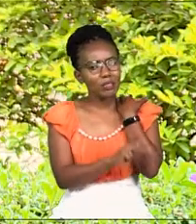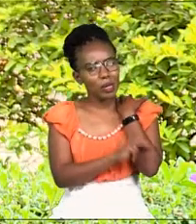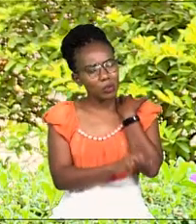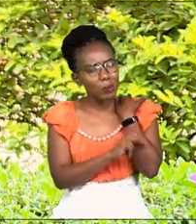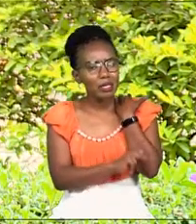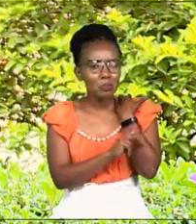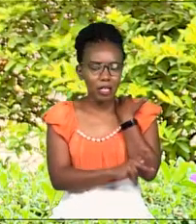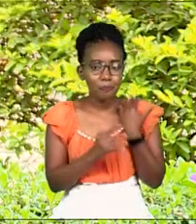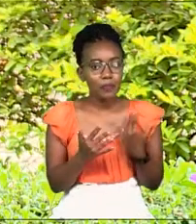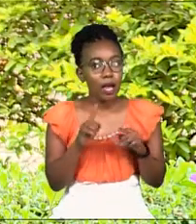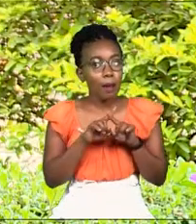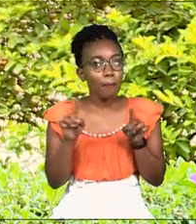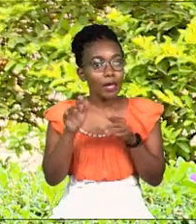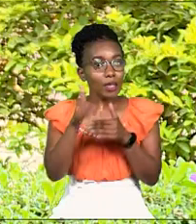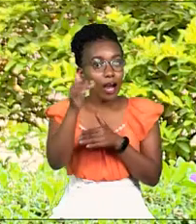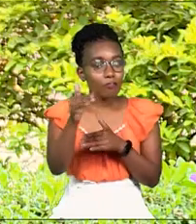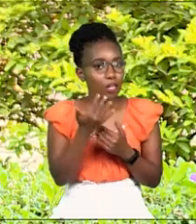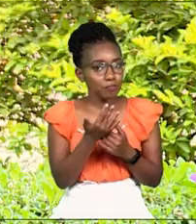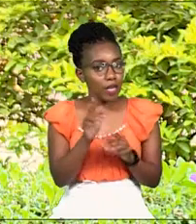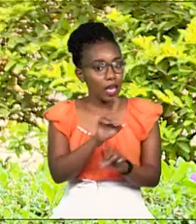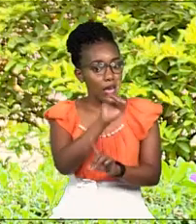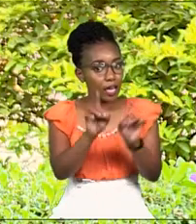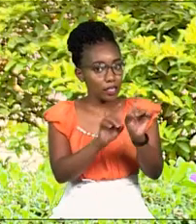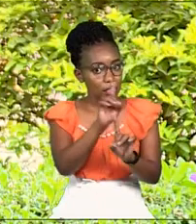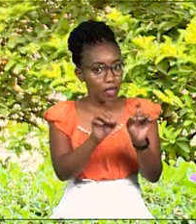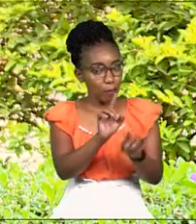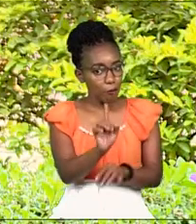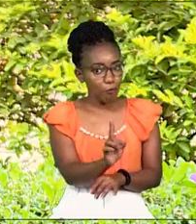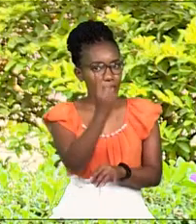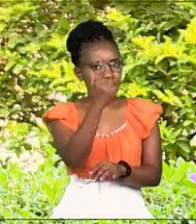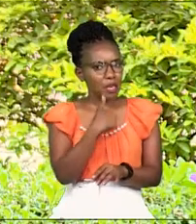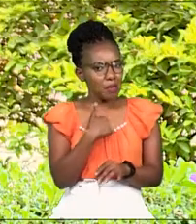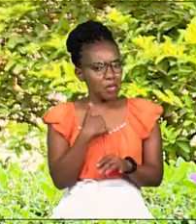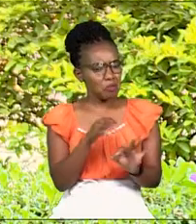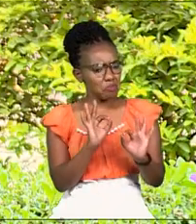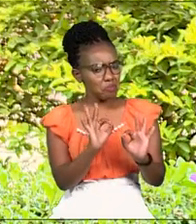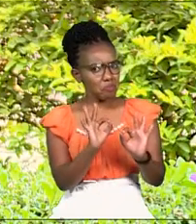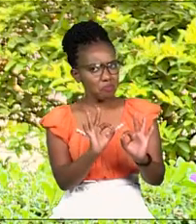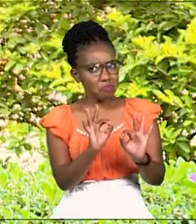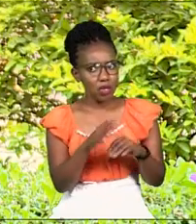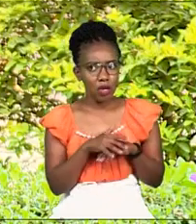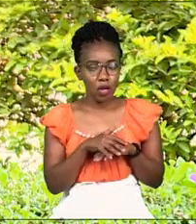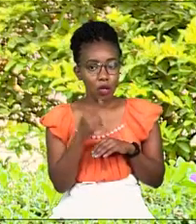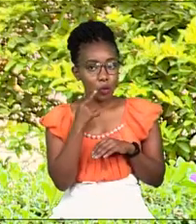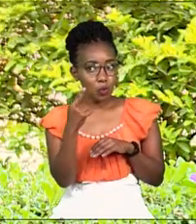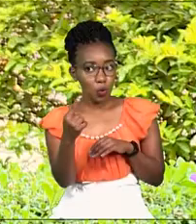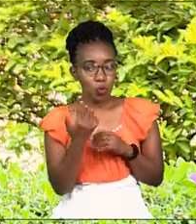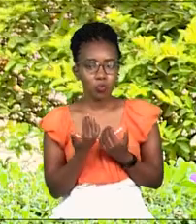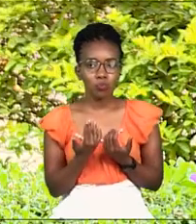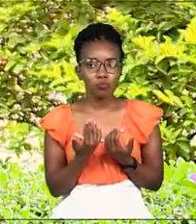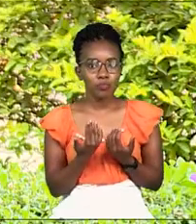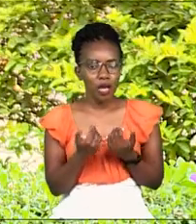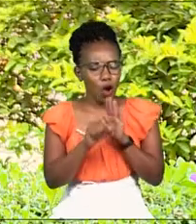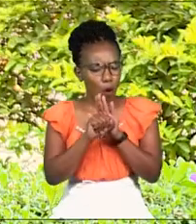each and every day. But after doing the first exam, I performed well. So the harassment minimized, but